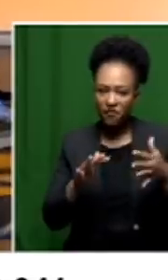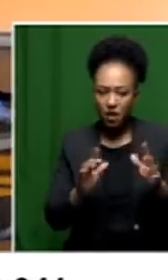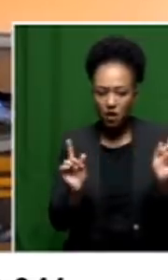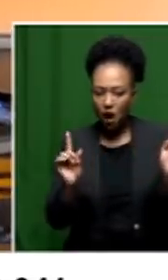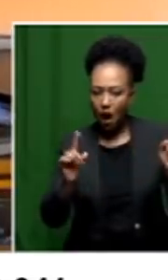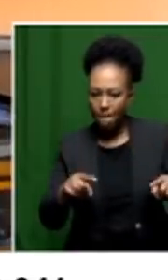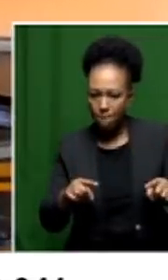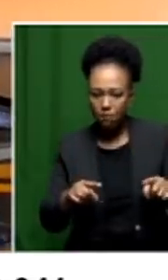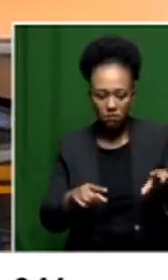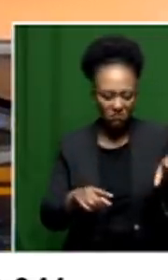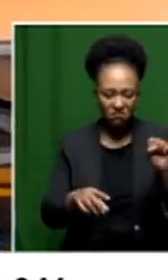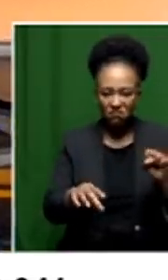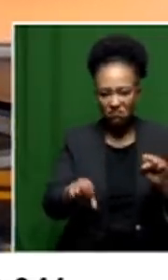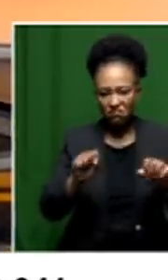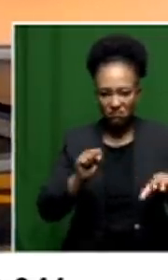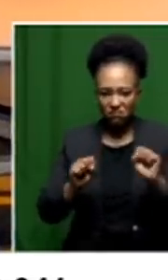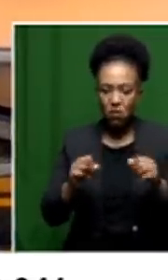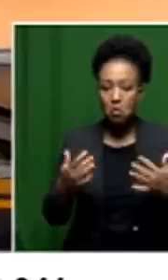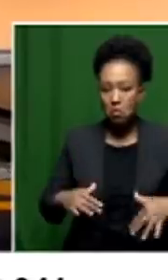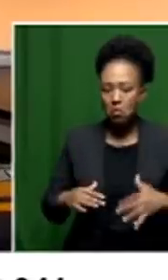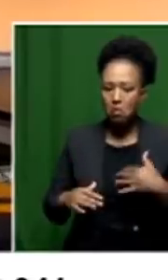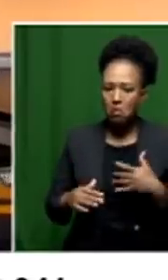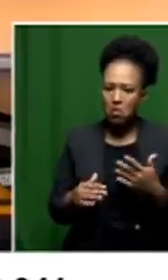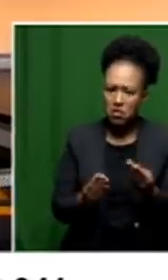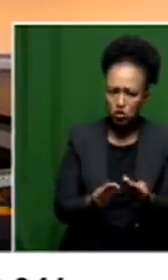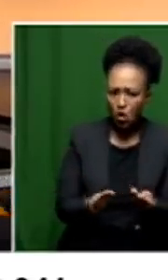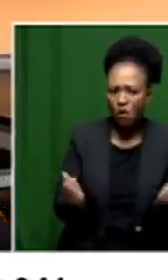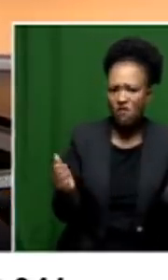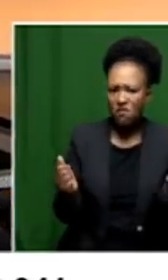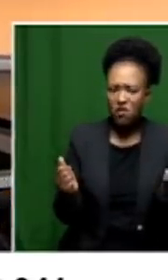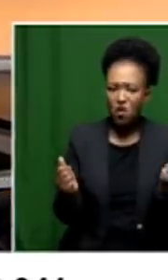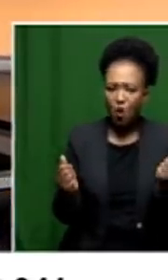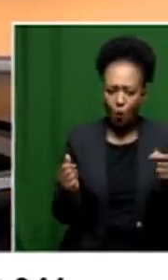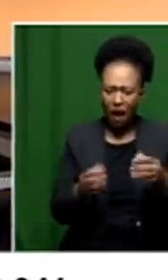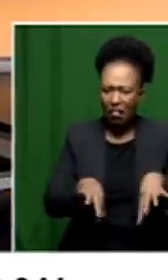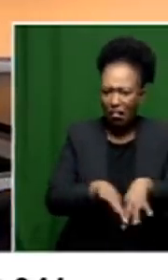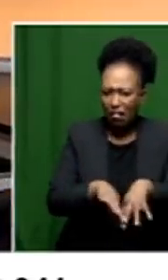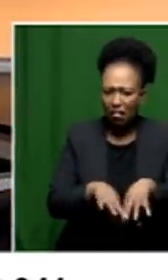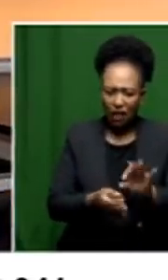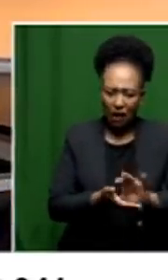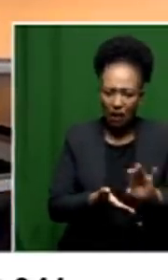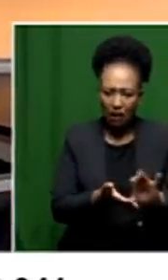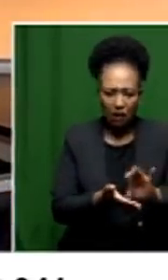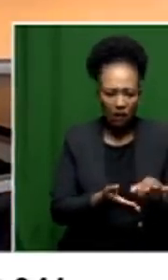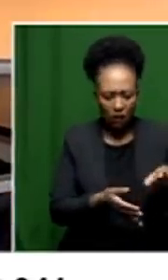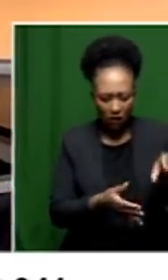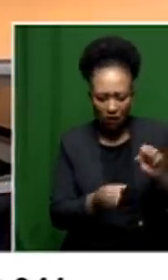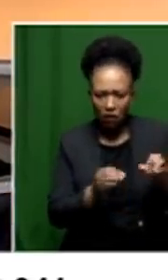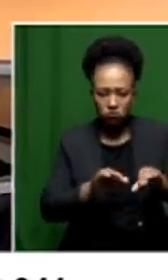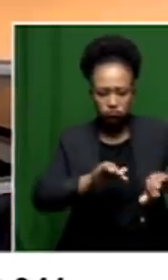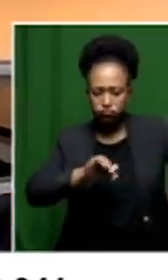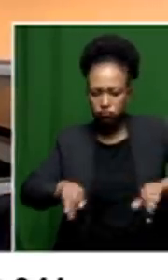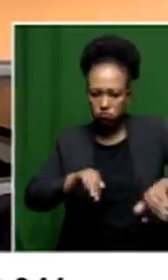come through there, because it's clear that they are sorting through that debris. One would imagine to try and